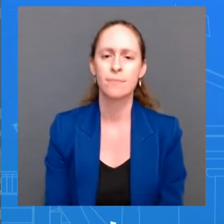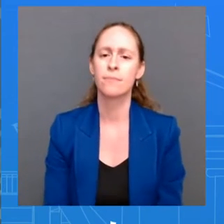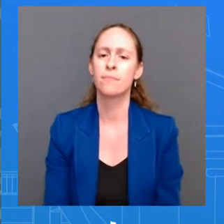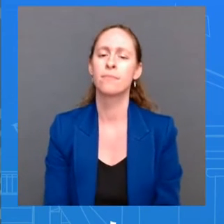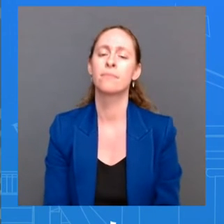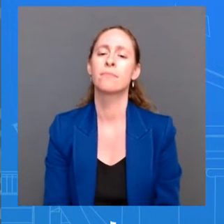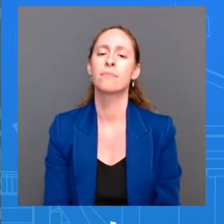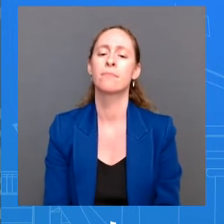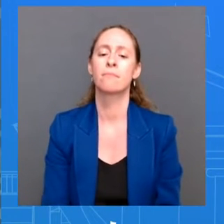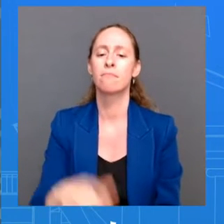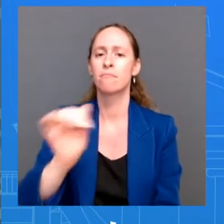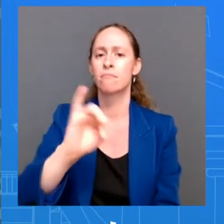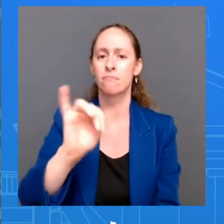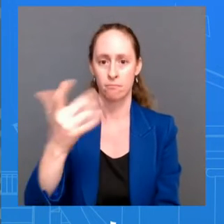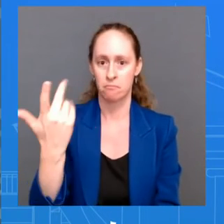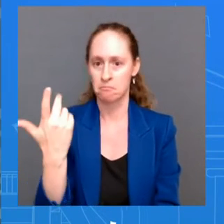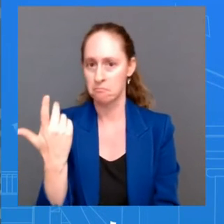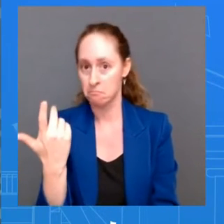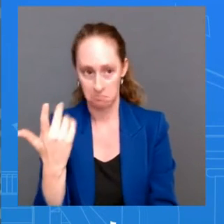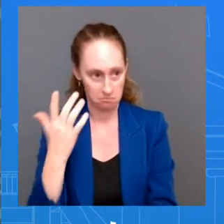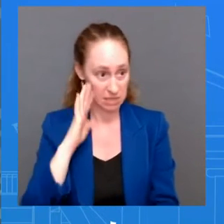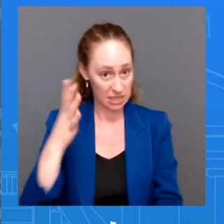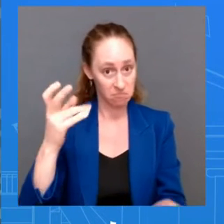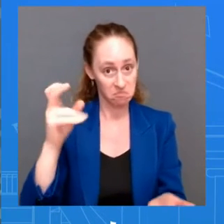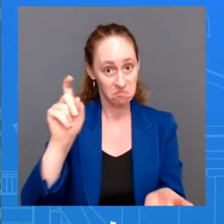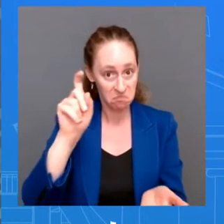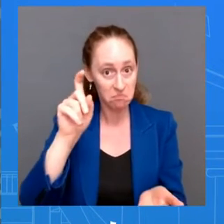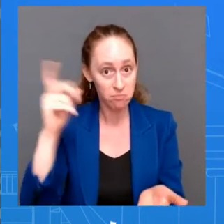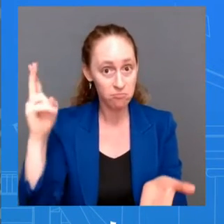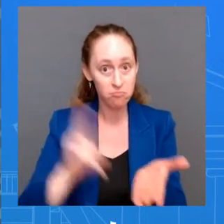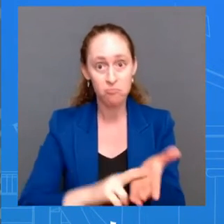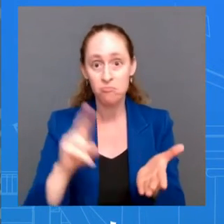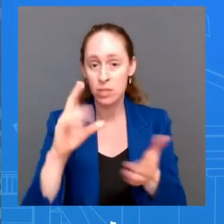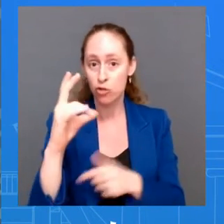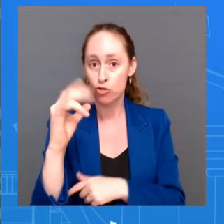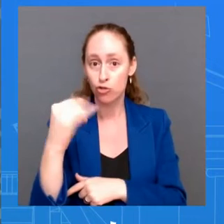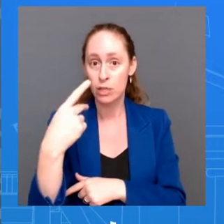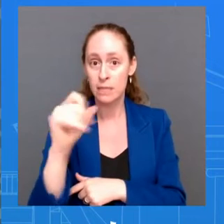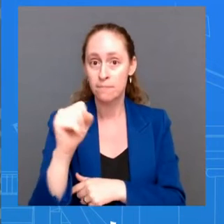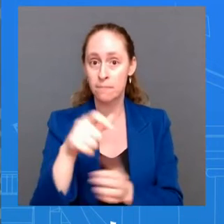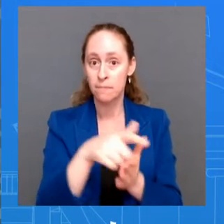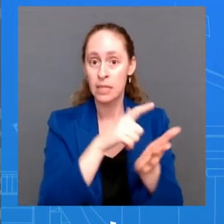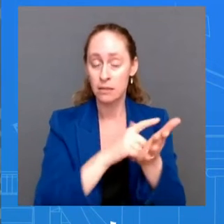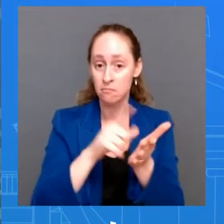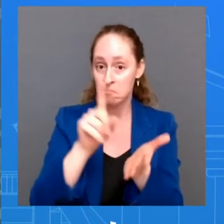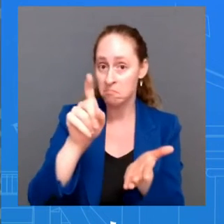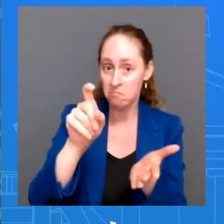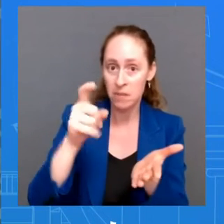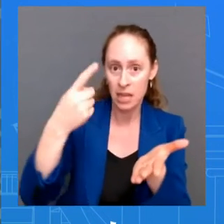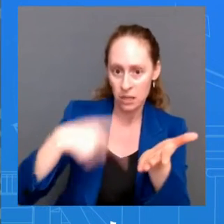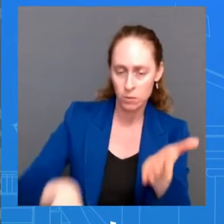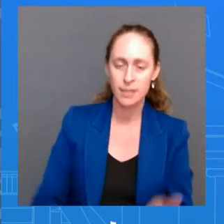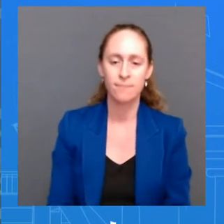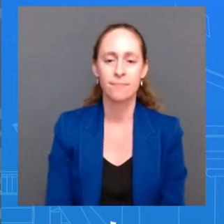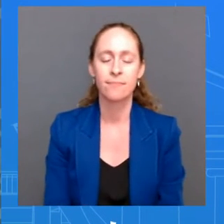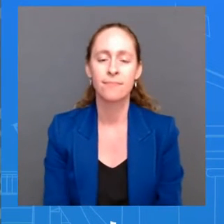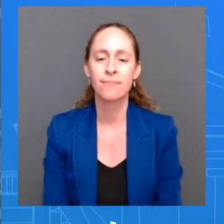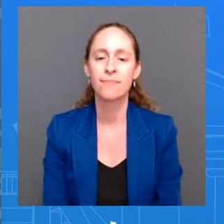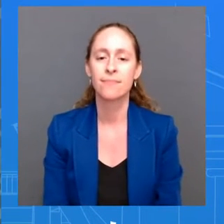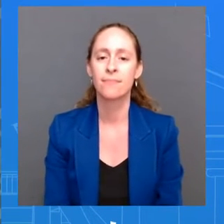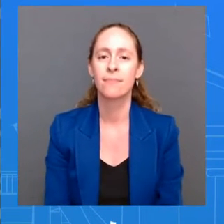going through the enrollment process. Right. So that's happening, I believe, today. And